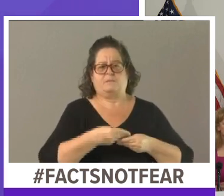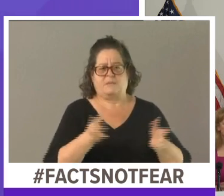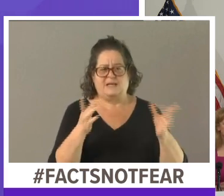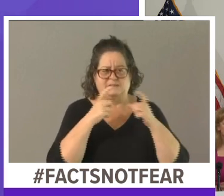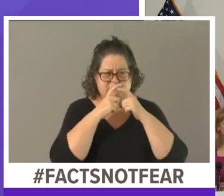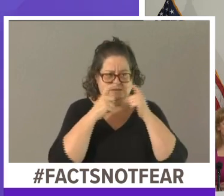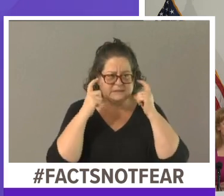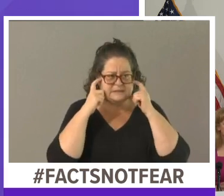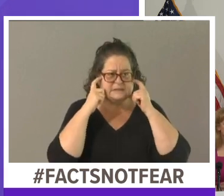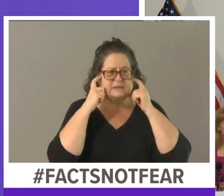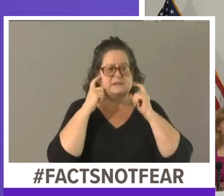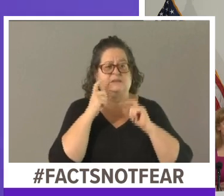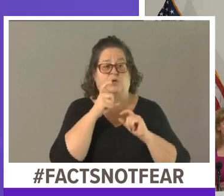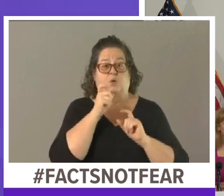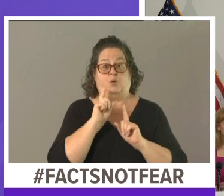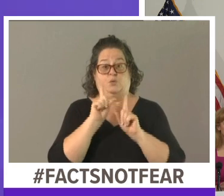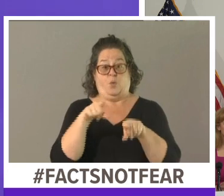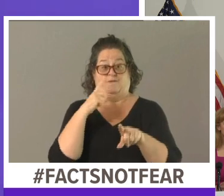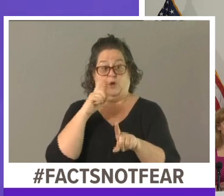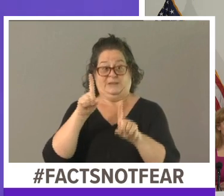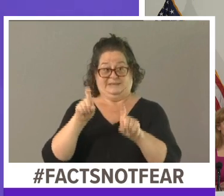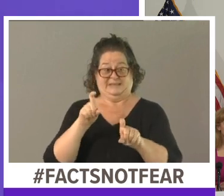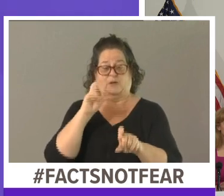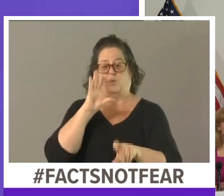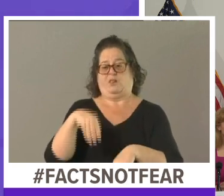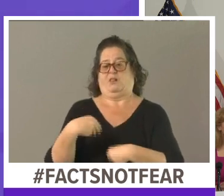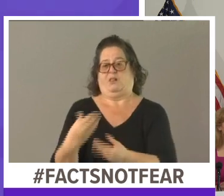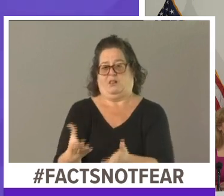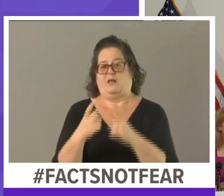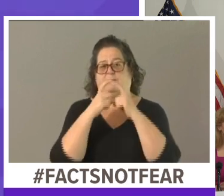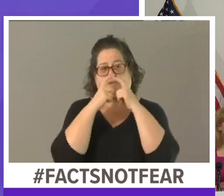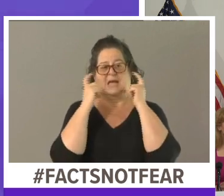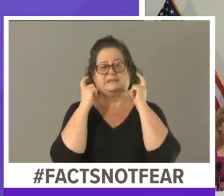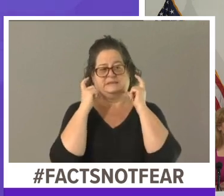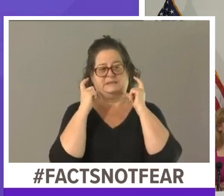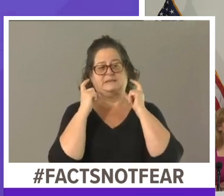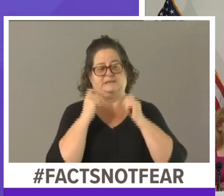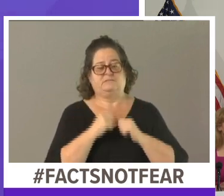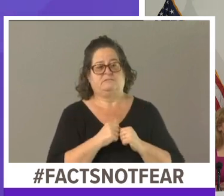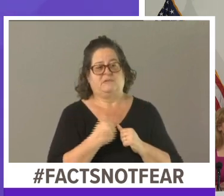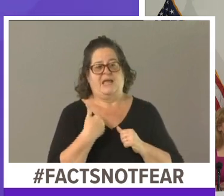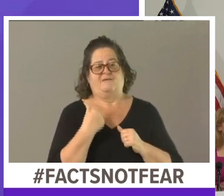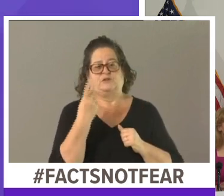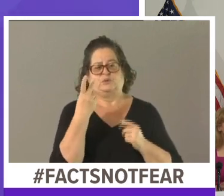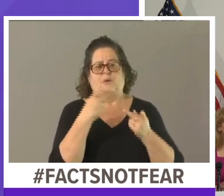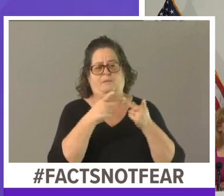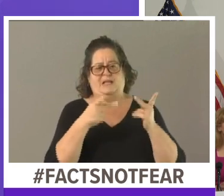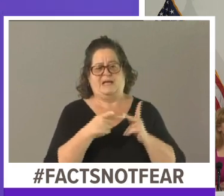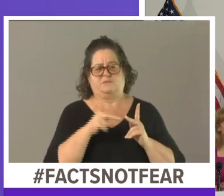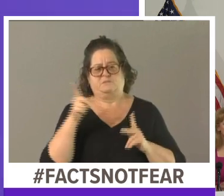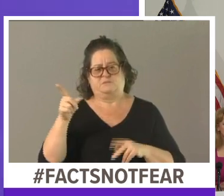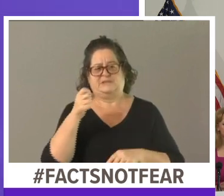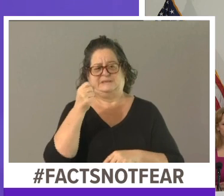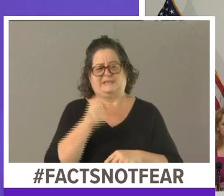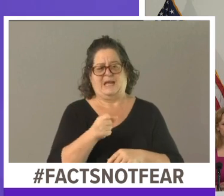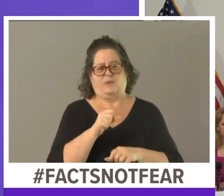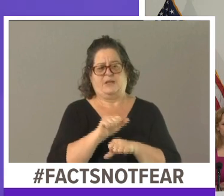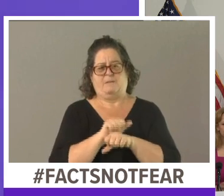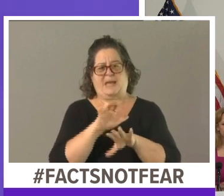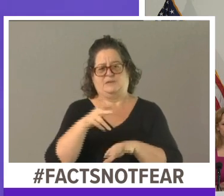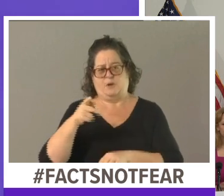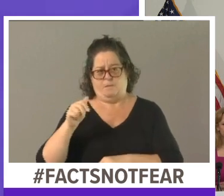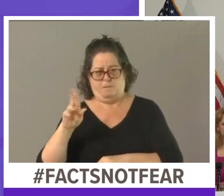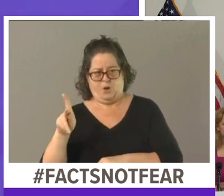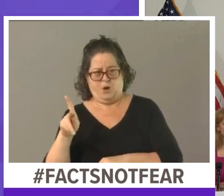all participants. So 2 locations, South Mountain Park, you can see the address, and Maryvale High